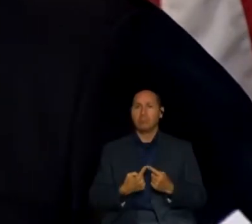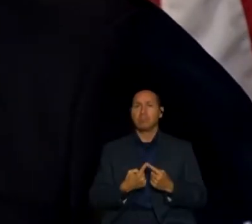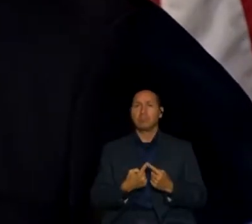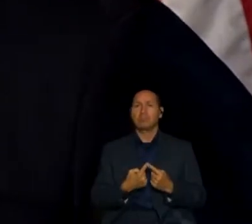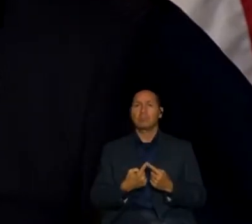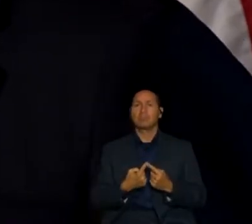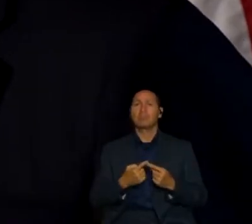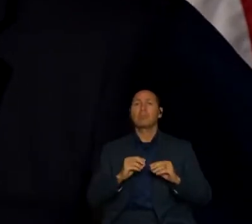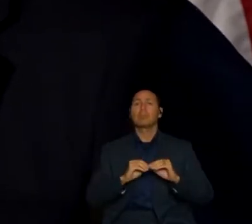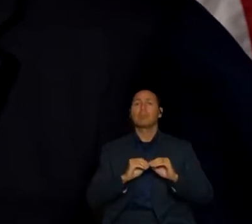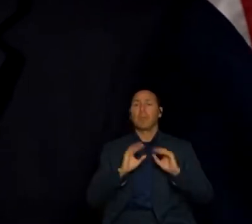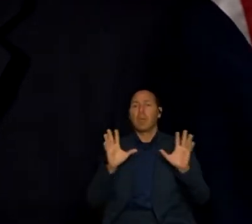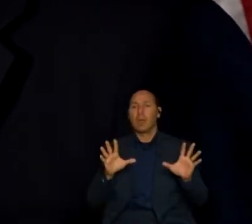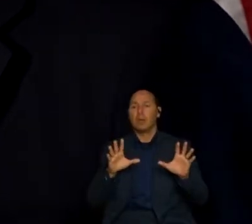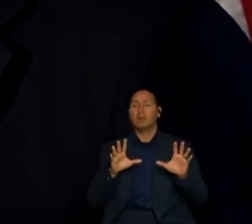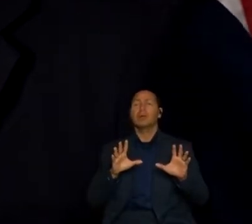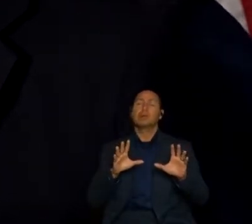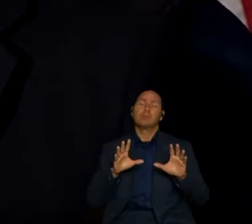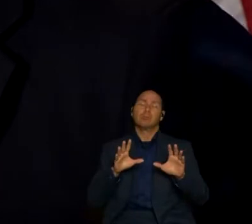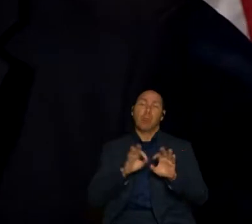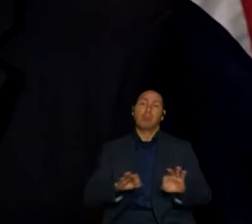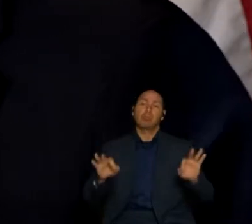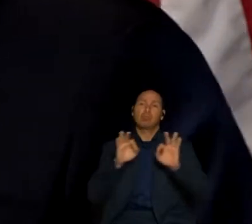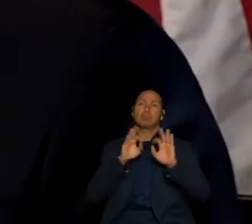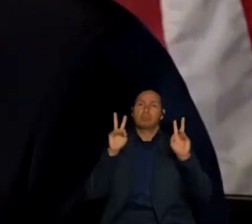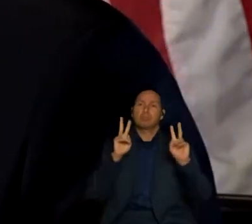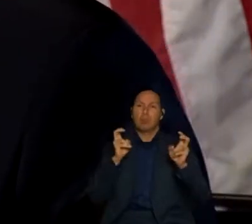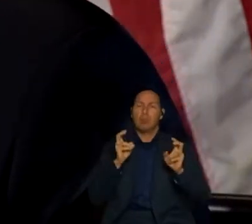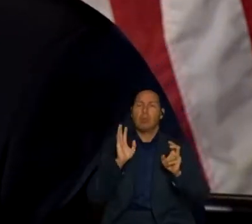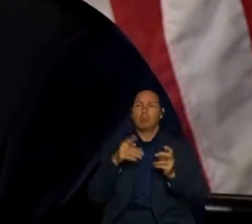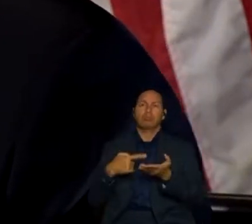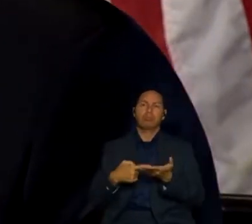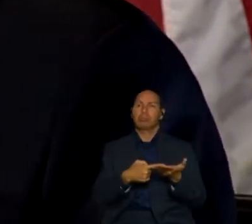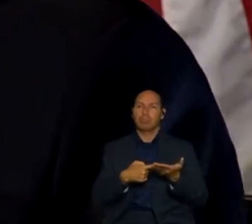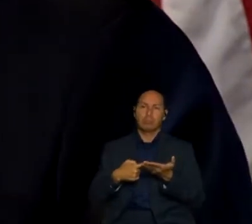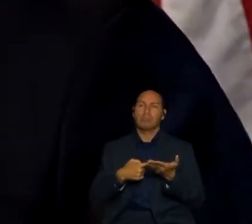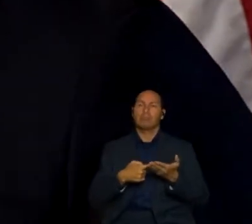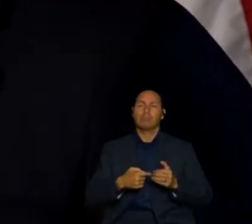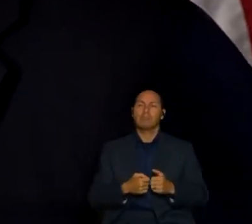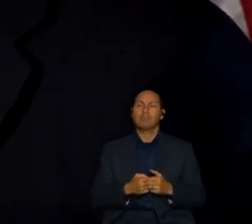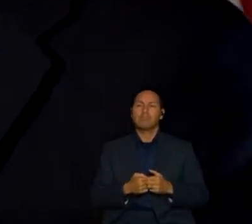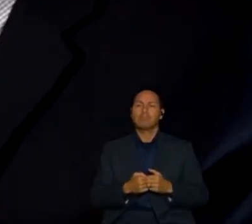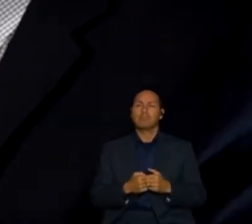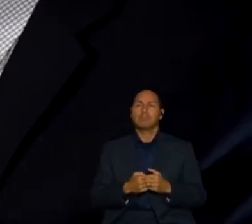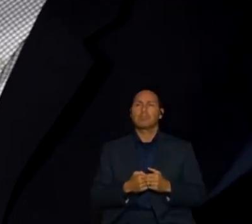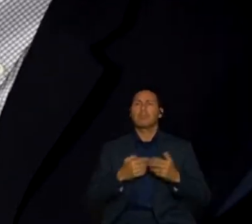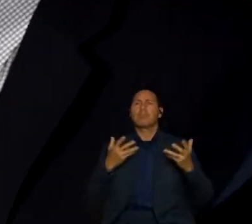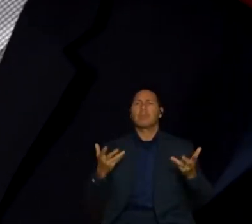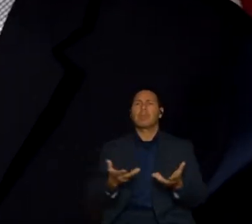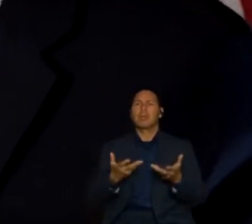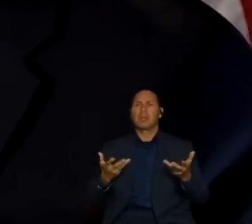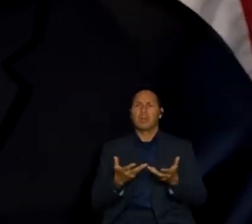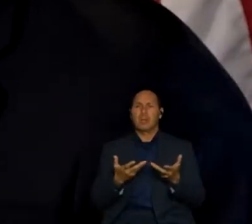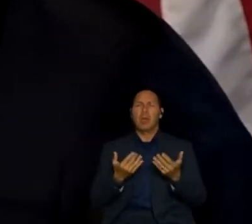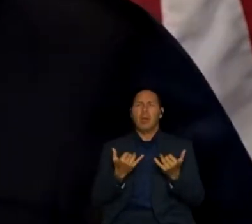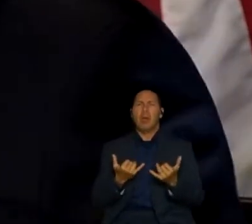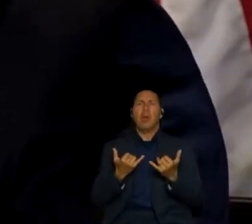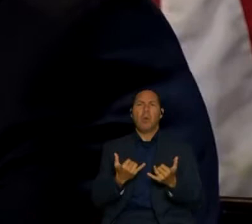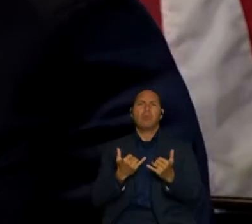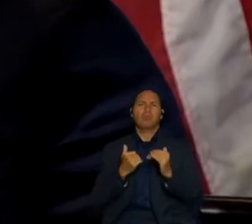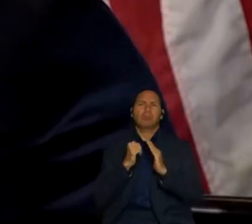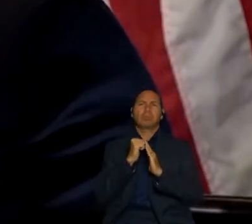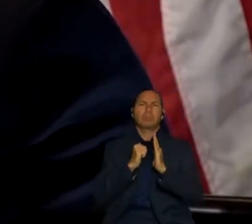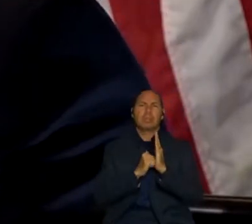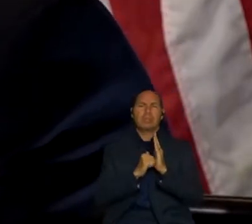These are obviously very important issues, and what you're doing is hugely important. So here are the topics for today's